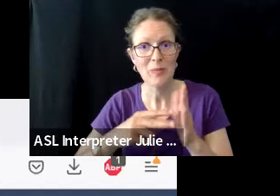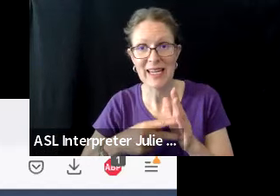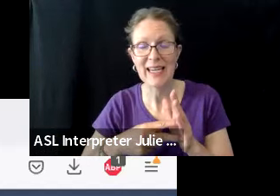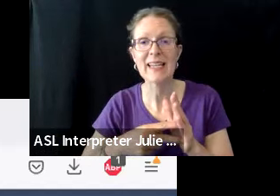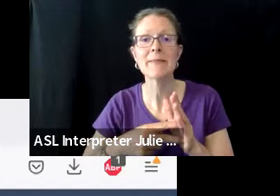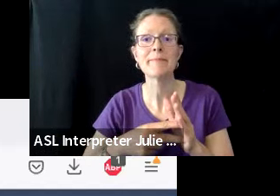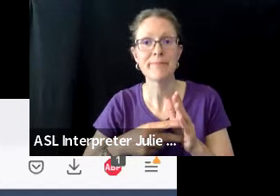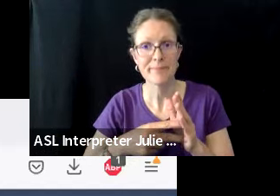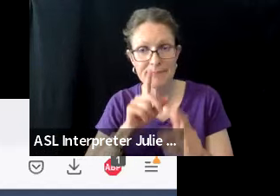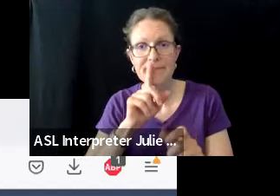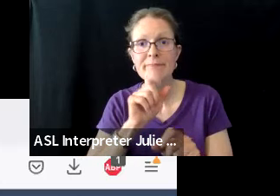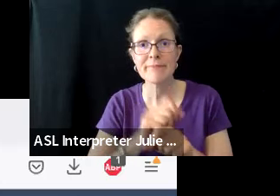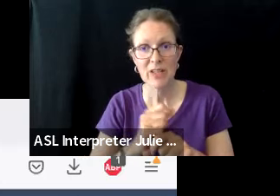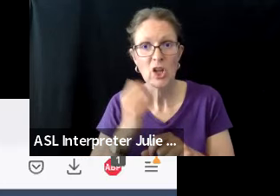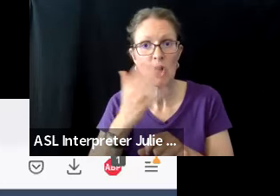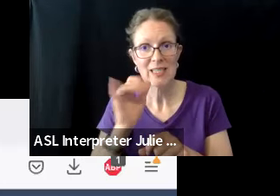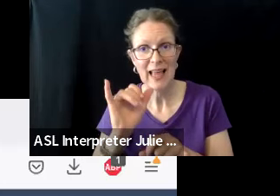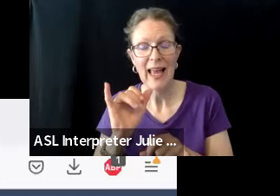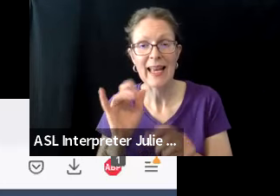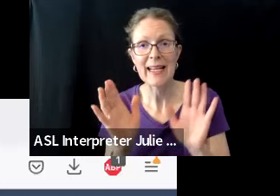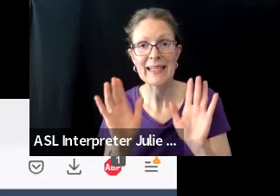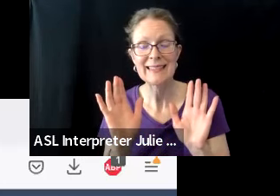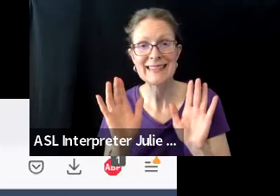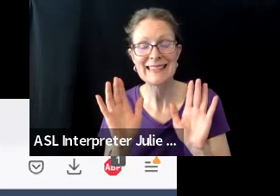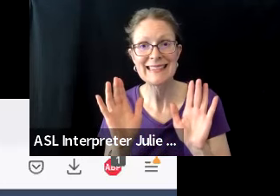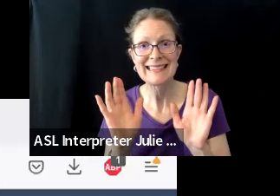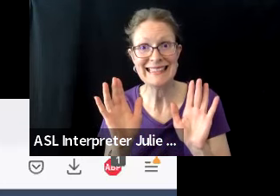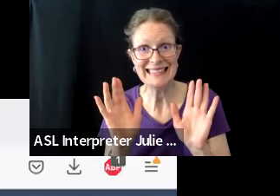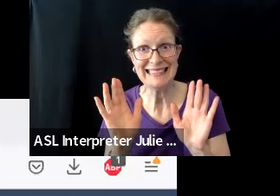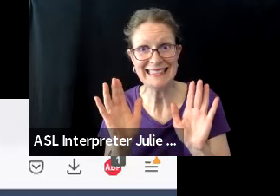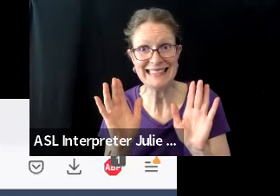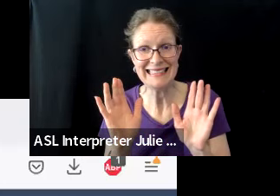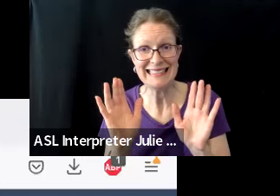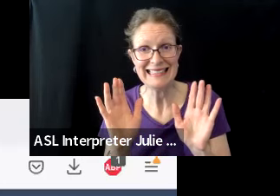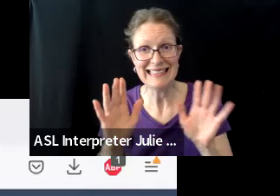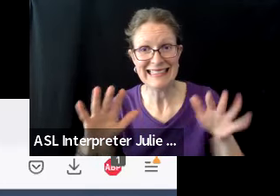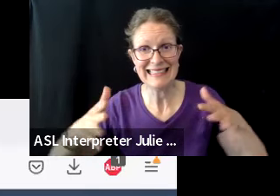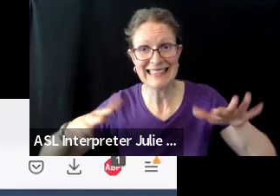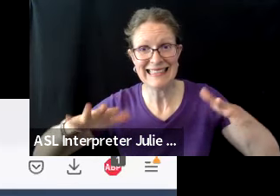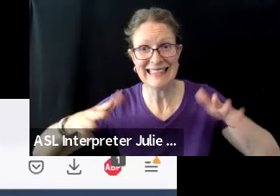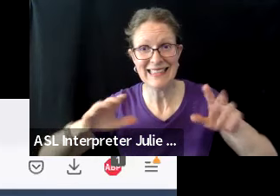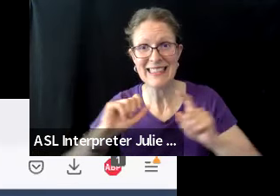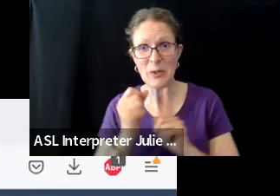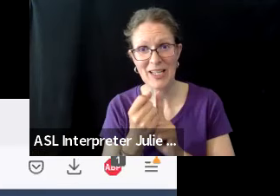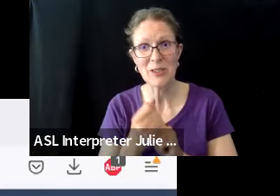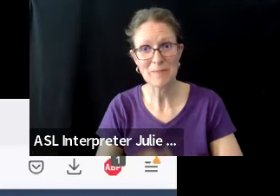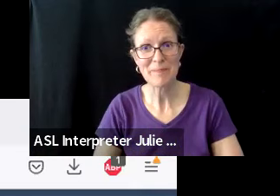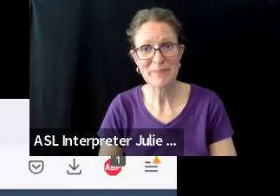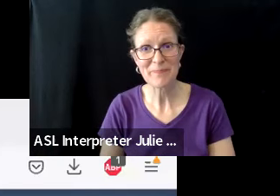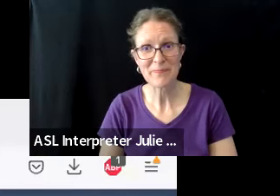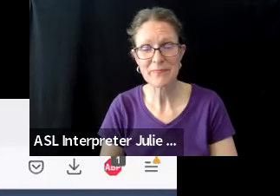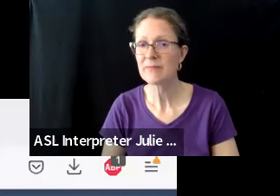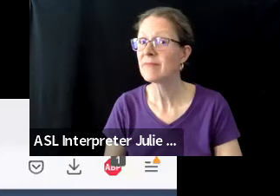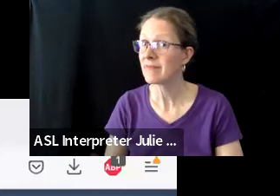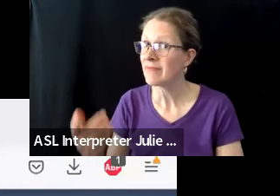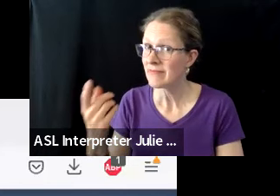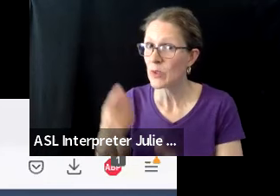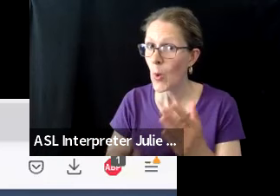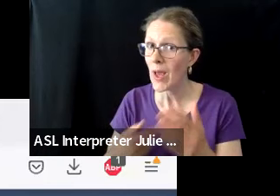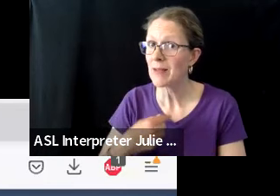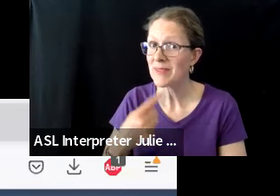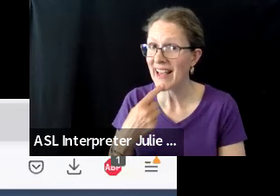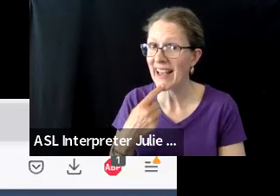a suboptimal, precarious situation. Yeah, and that's why I'm saying that if it is